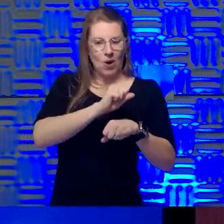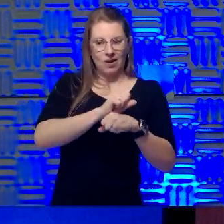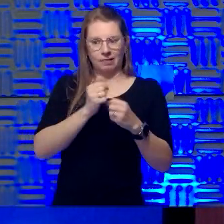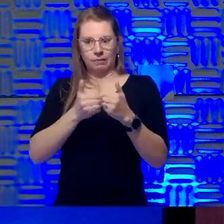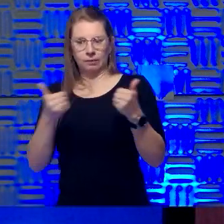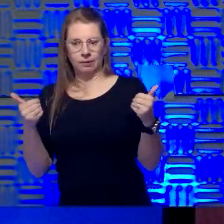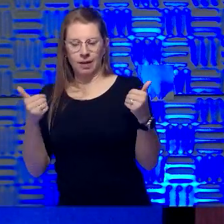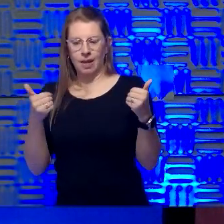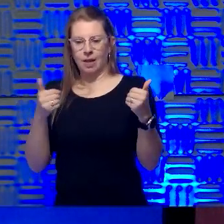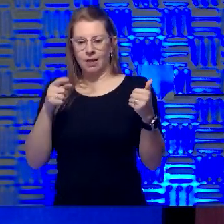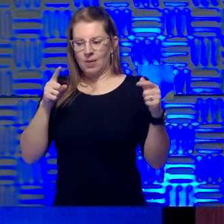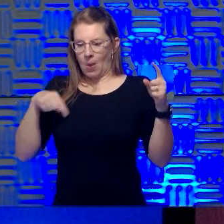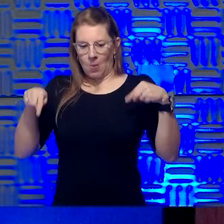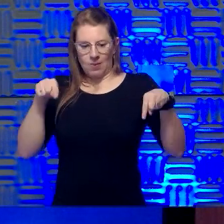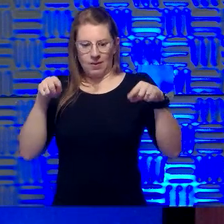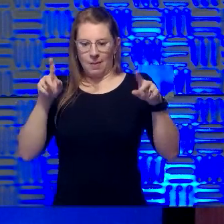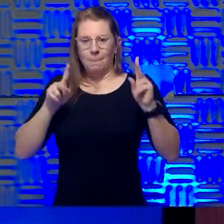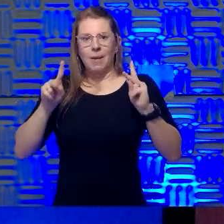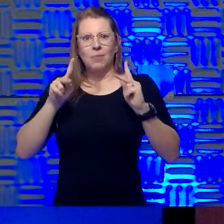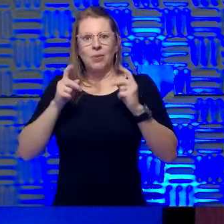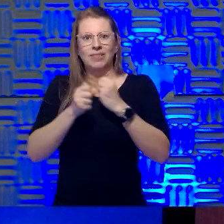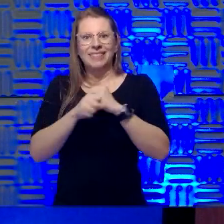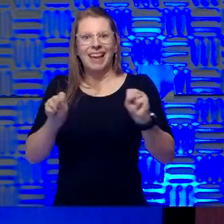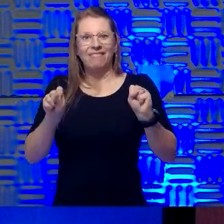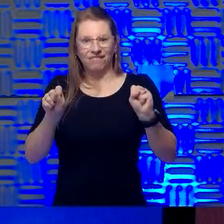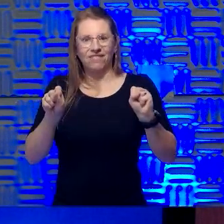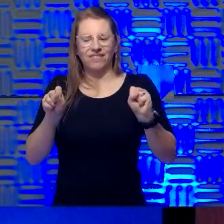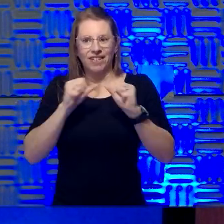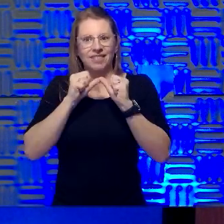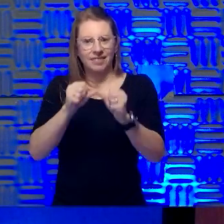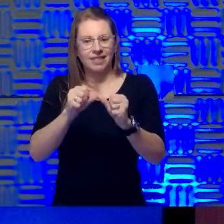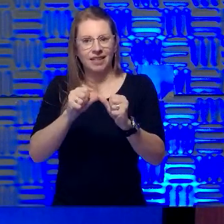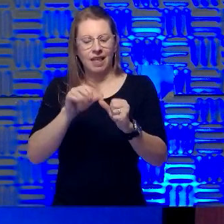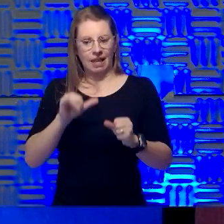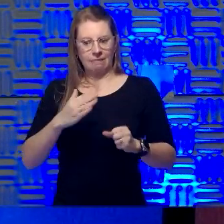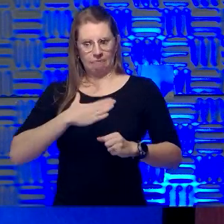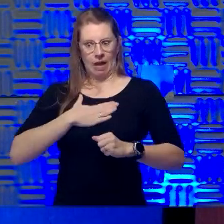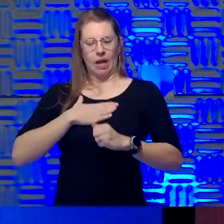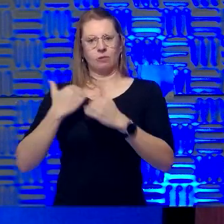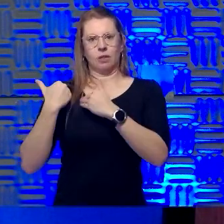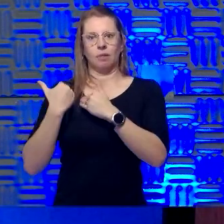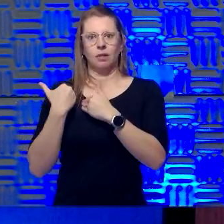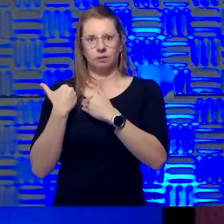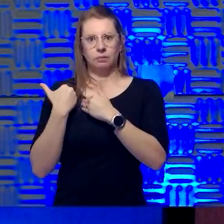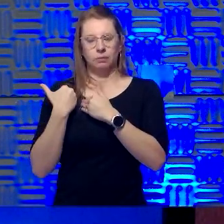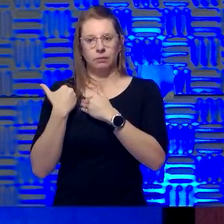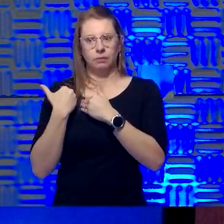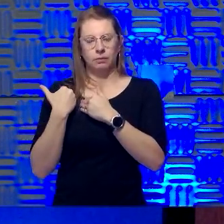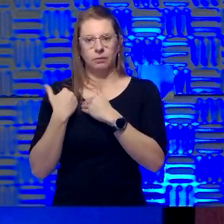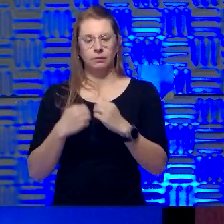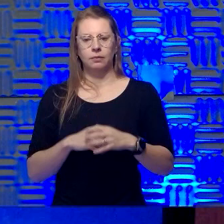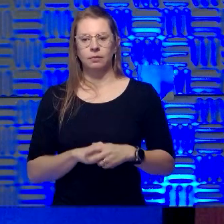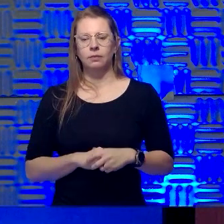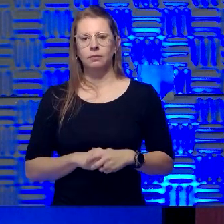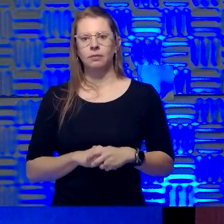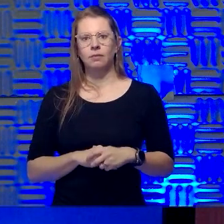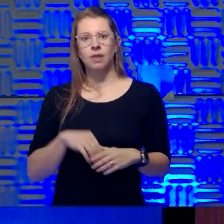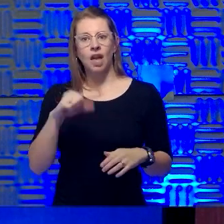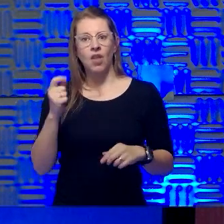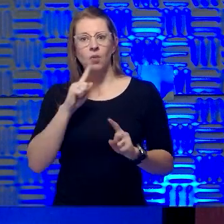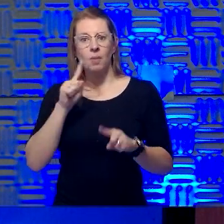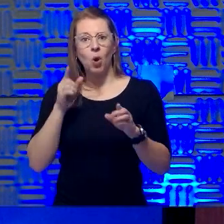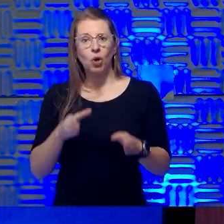got to keep all those people safe. And I think that's a personal responsibility that we all have to have. So. Any other